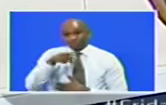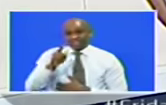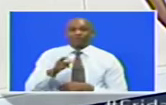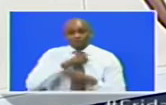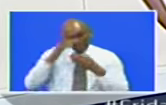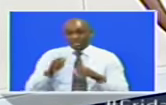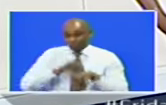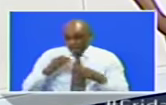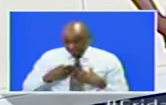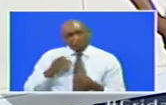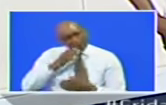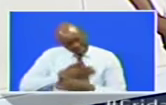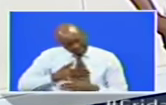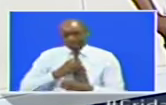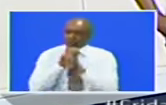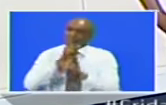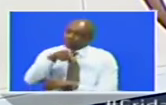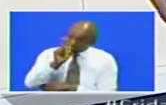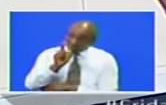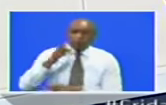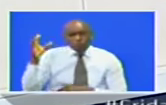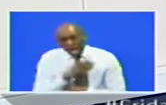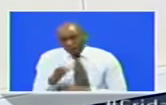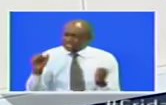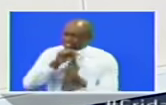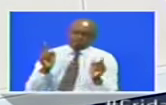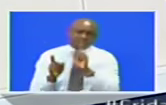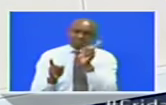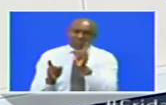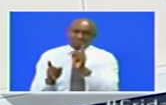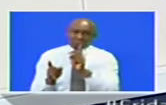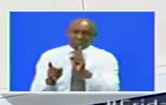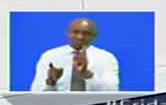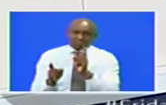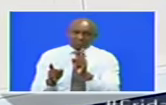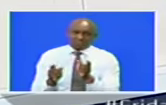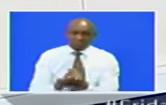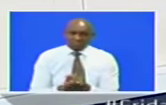lovely weekend. But be safe. Don't drink and drive. And don't bangy and drive.